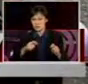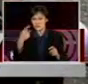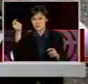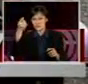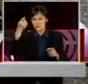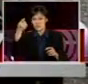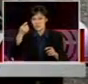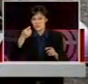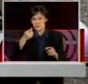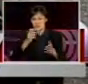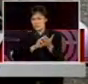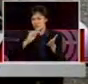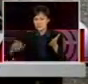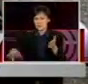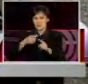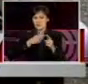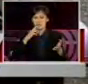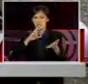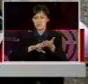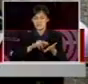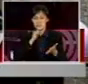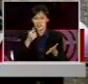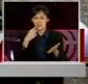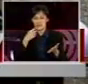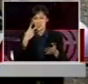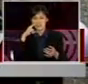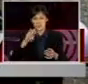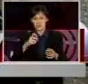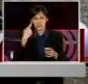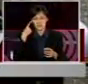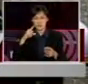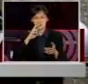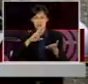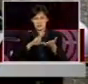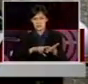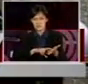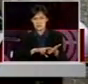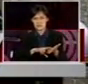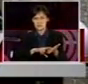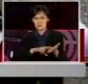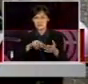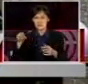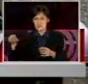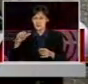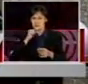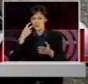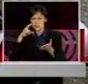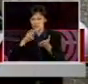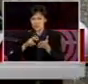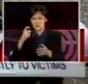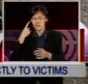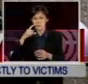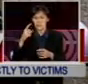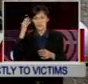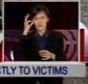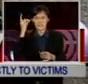should be stricken off from the record. She is not a witness for the prosecution, neither is she a witness for the defense, neither is she a witness for Senator